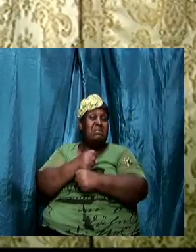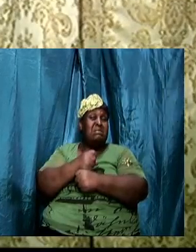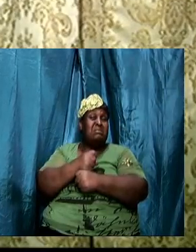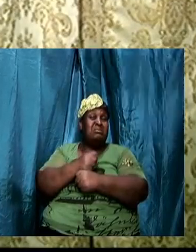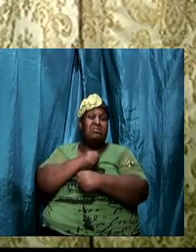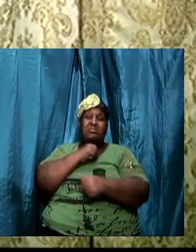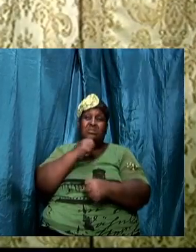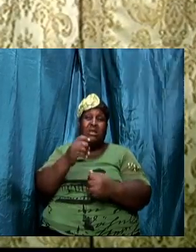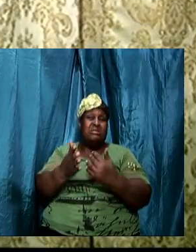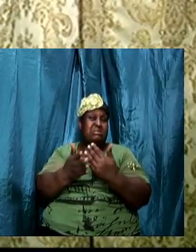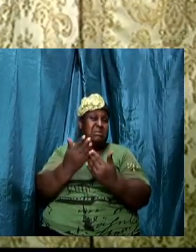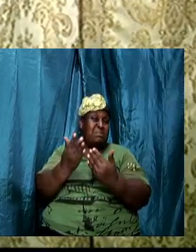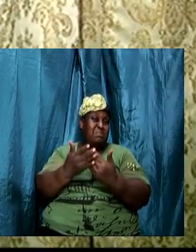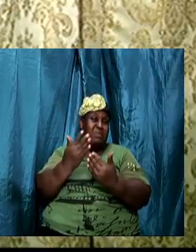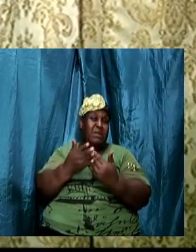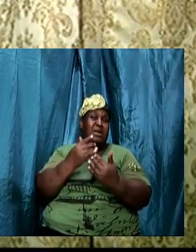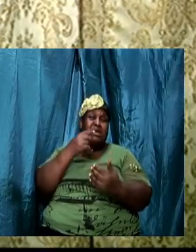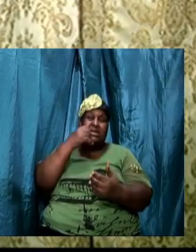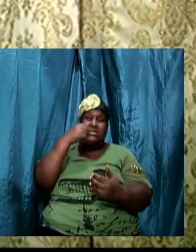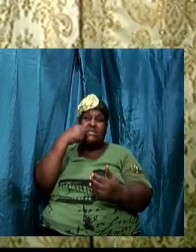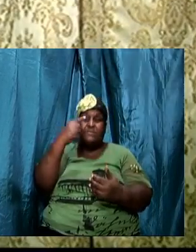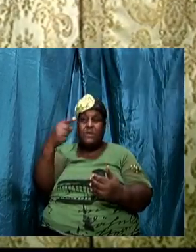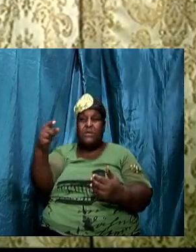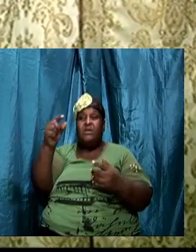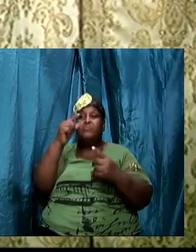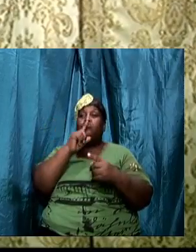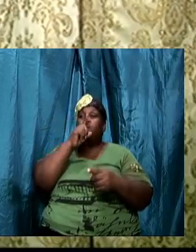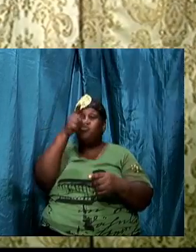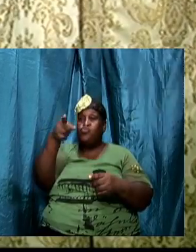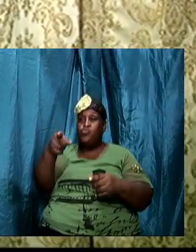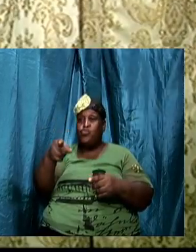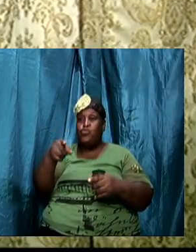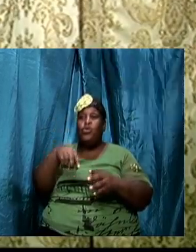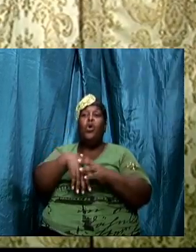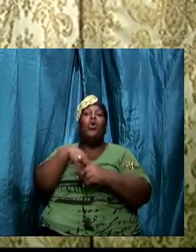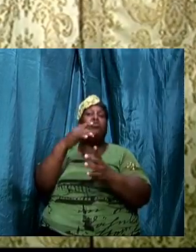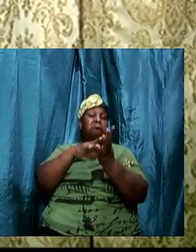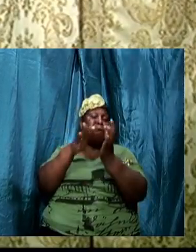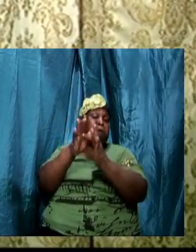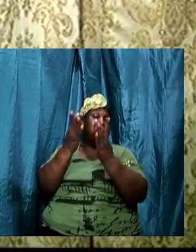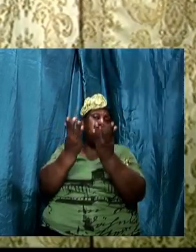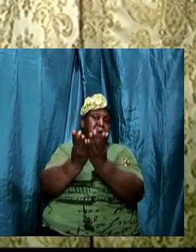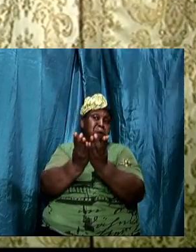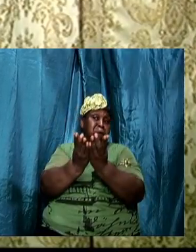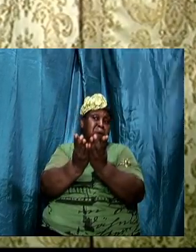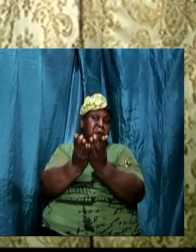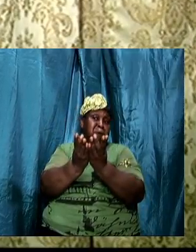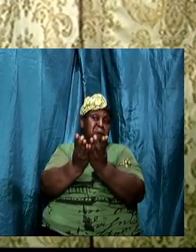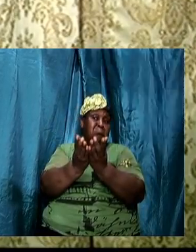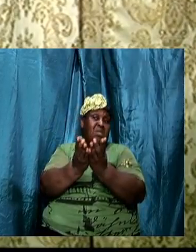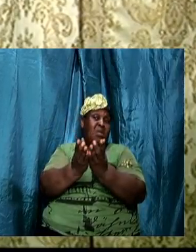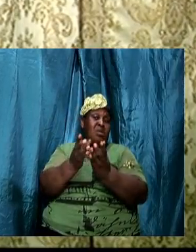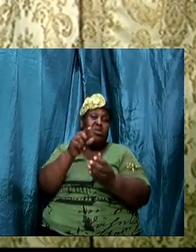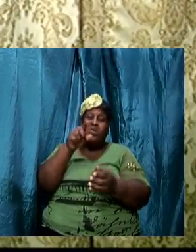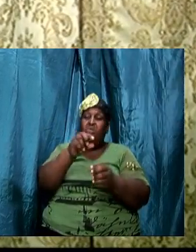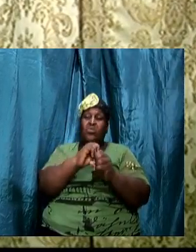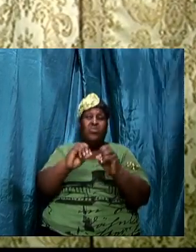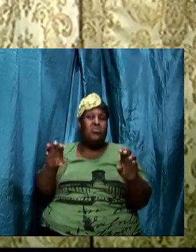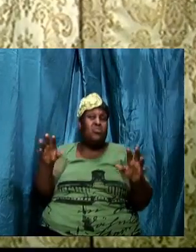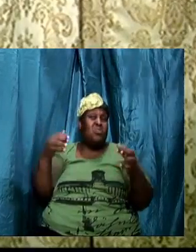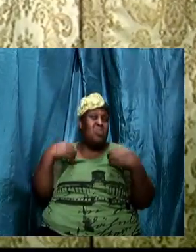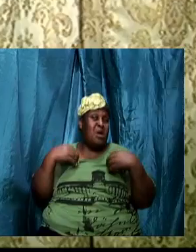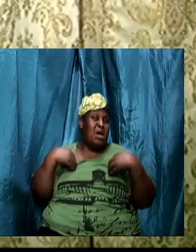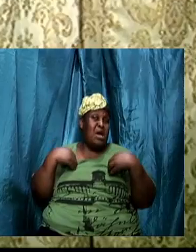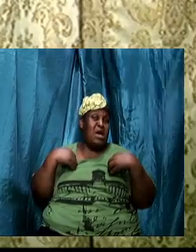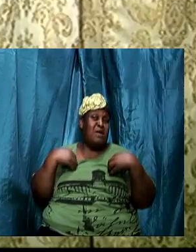the point where they have made it a free-for-all. You don't have to approach God through the Lord